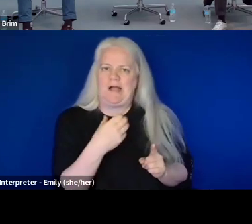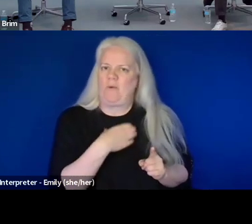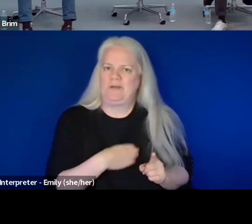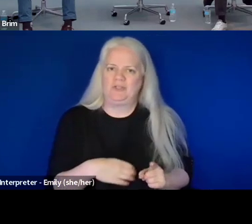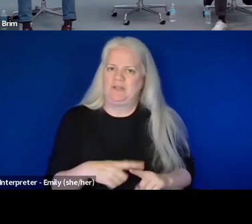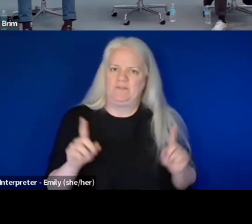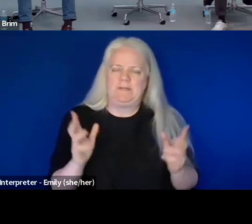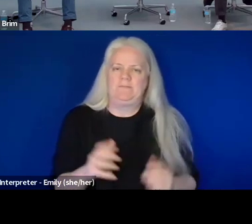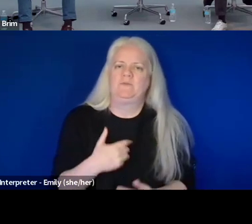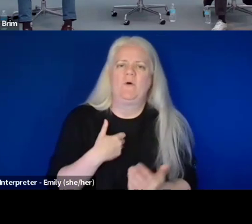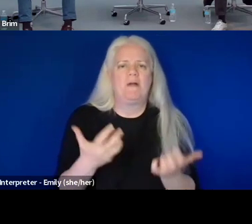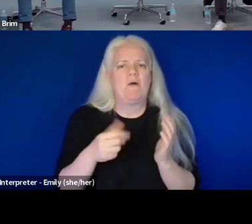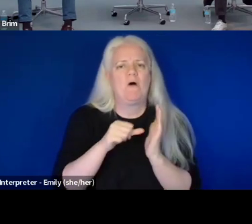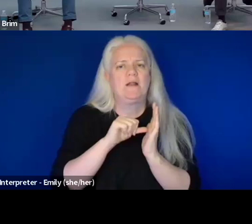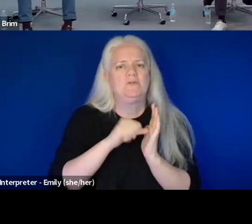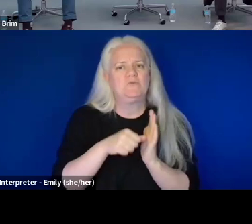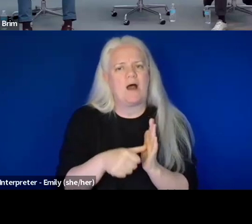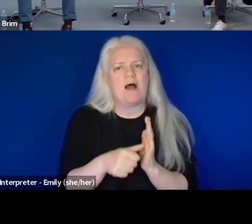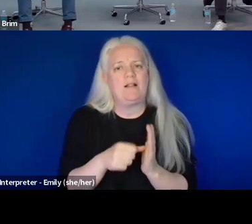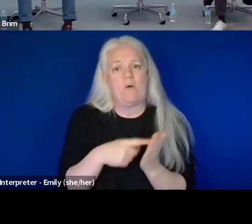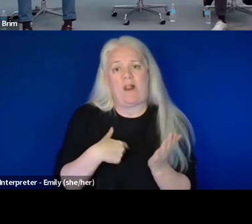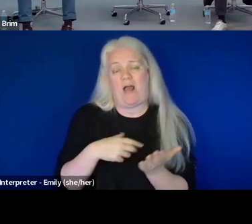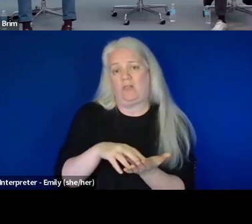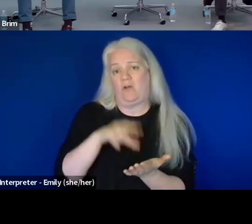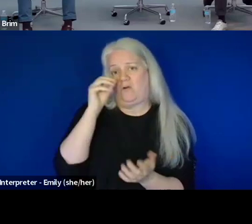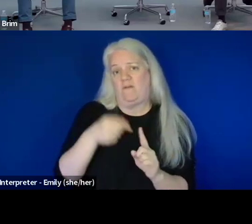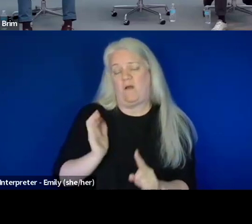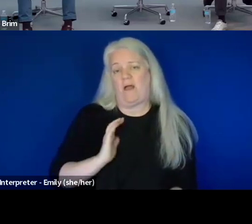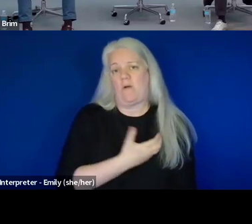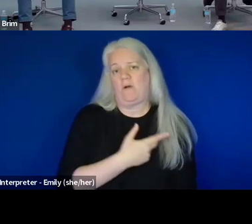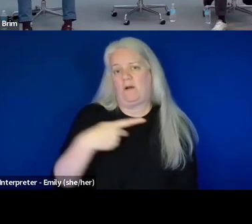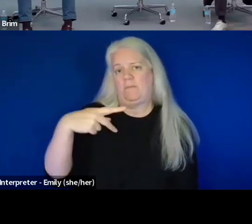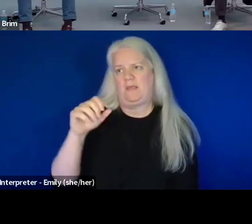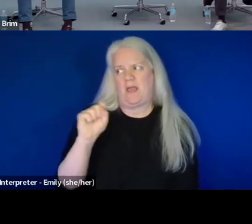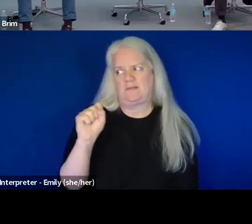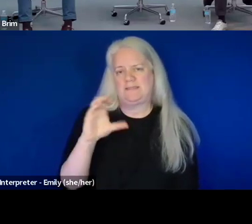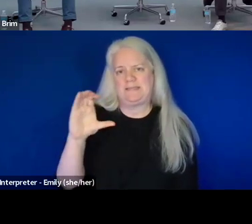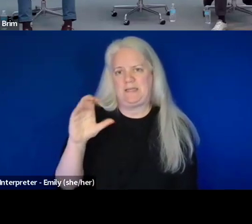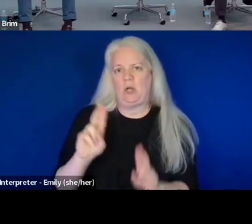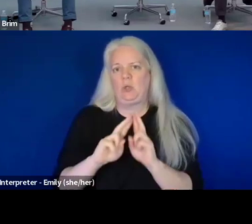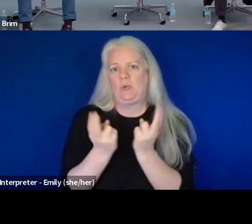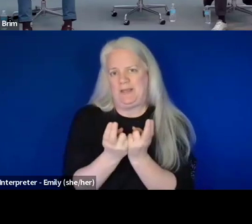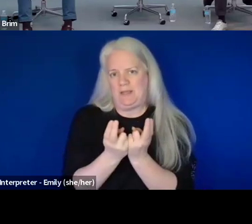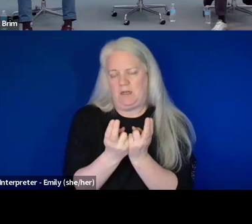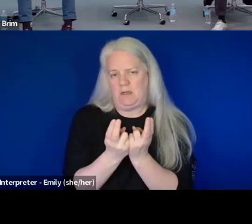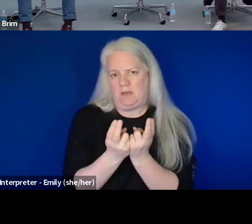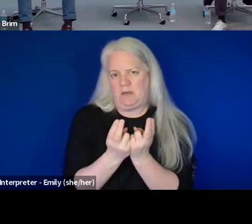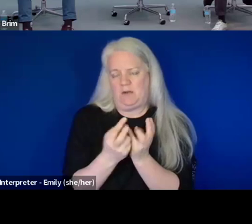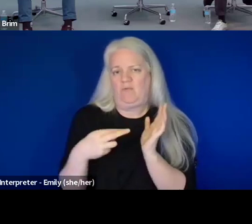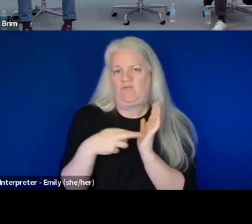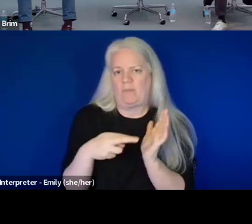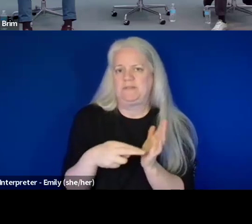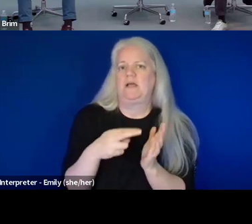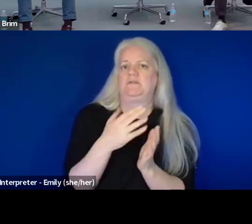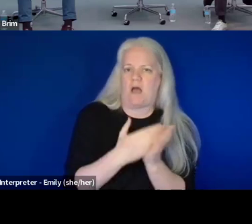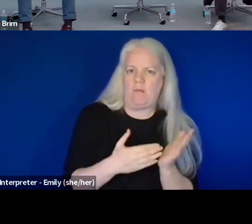I guess I wanted to highlight or bring up what I learned from our PSC union, faculty staff union, that represents some faculty and staff. I remember